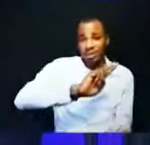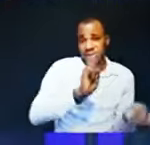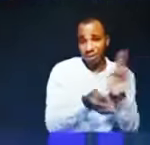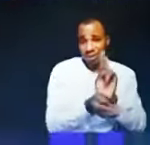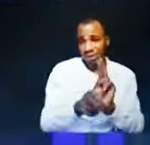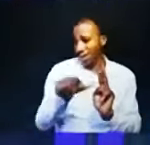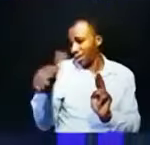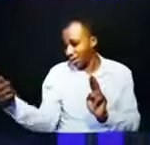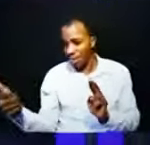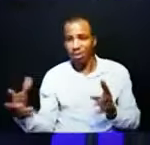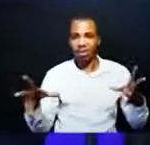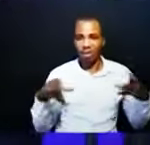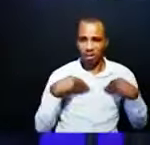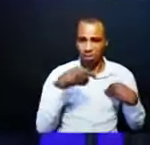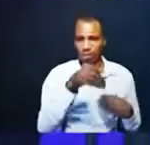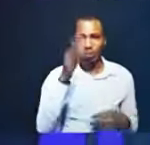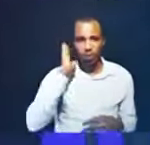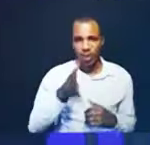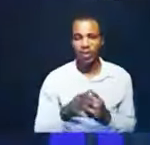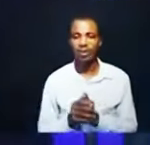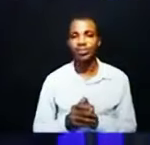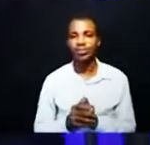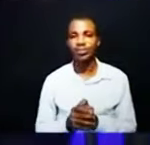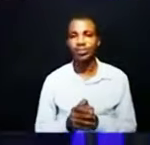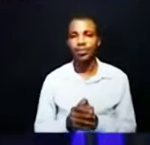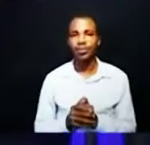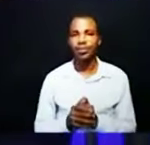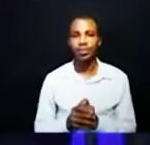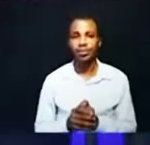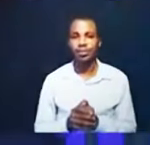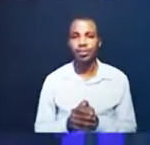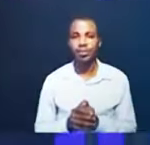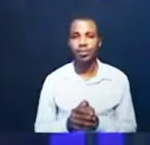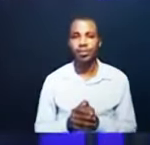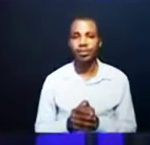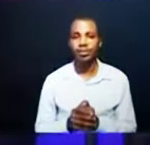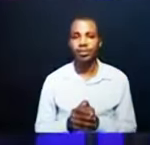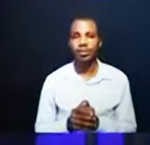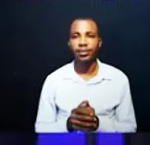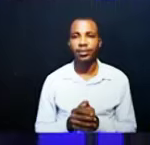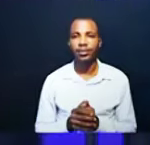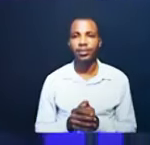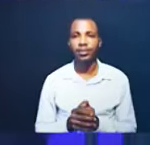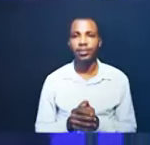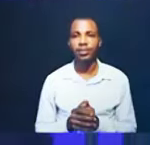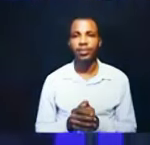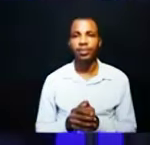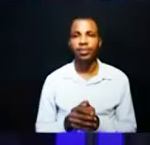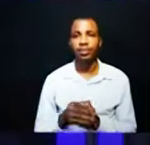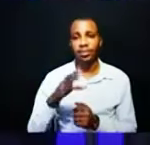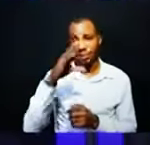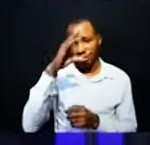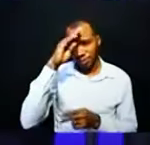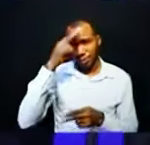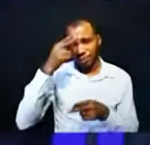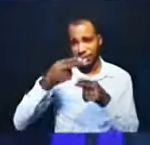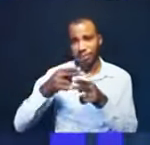change. Thomas